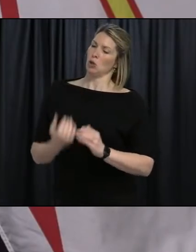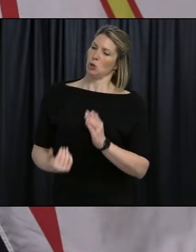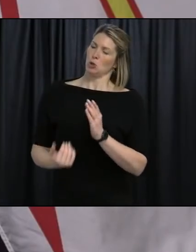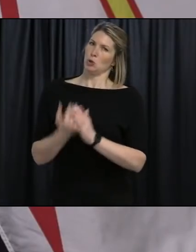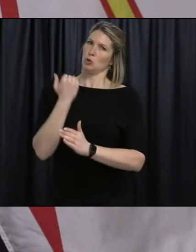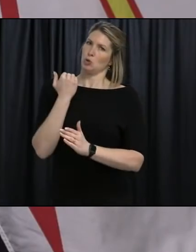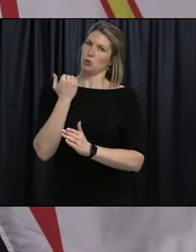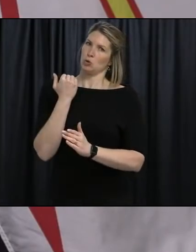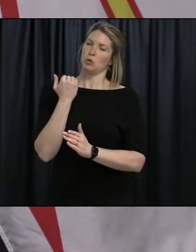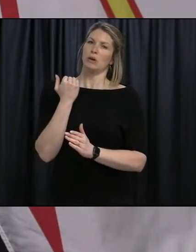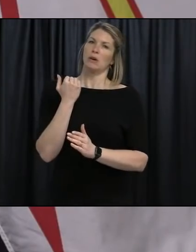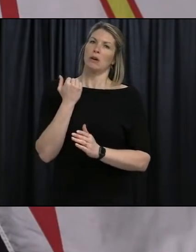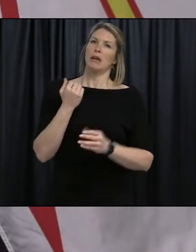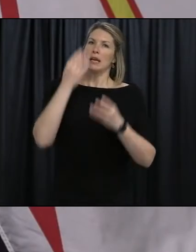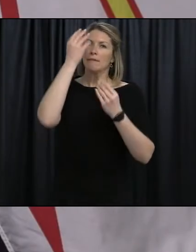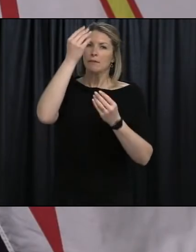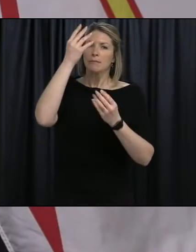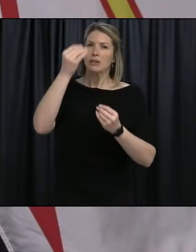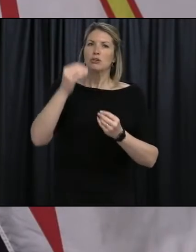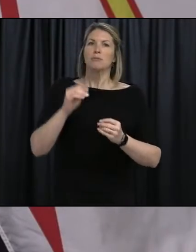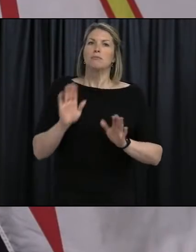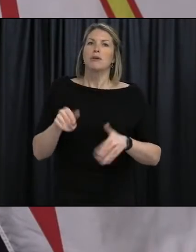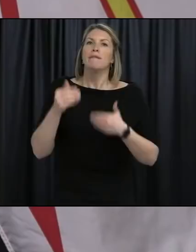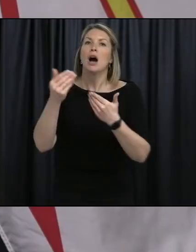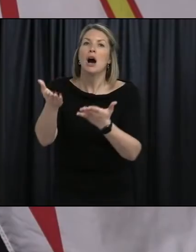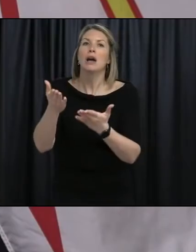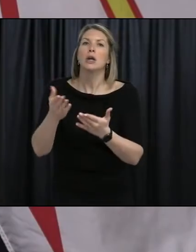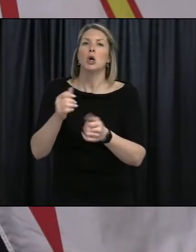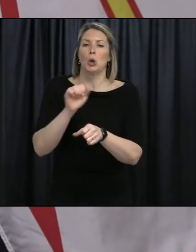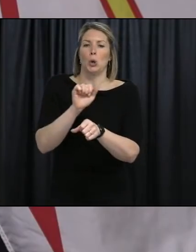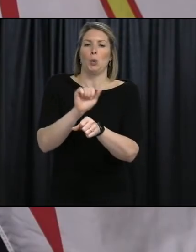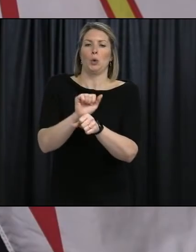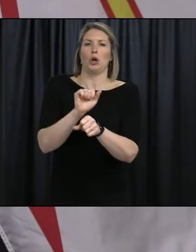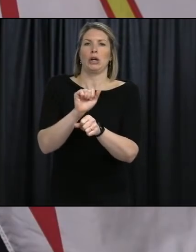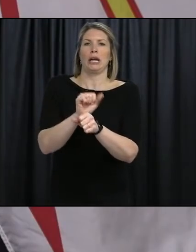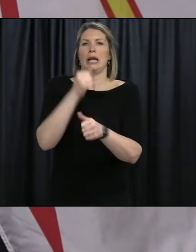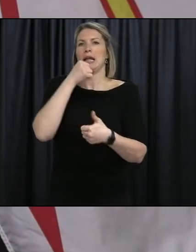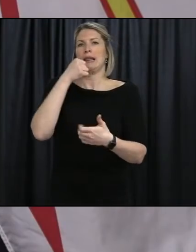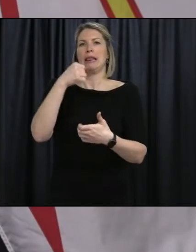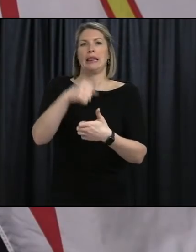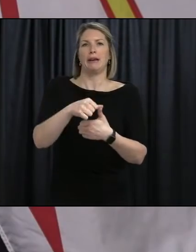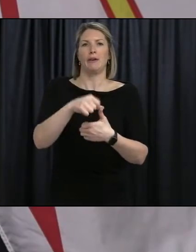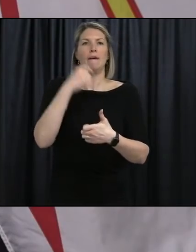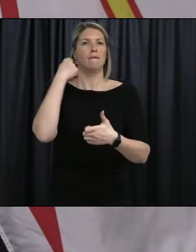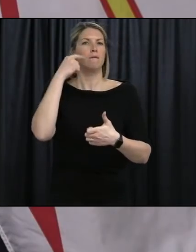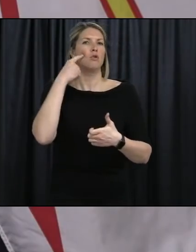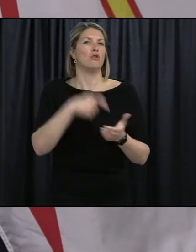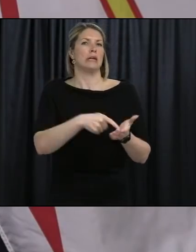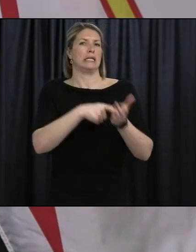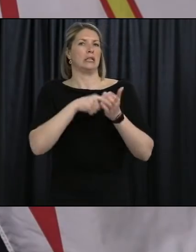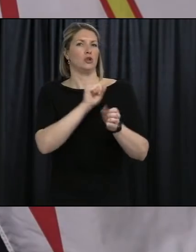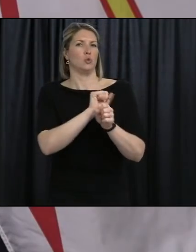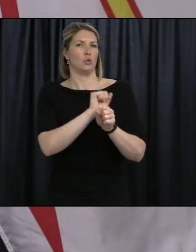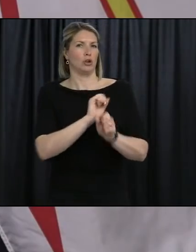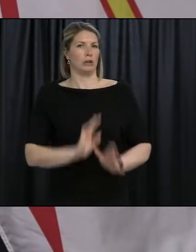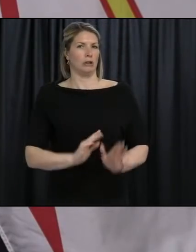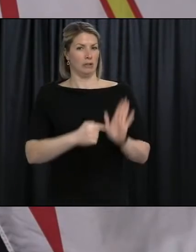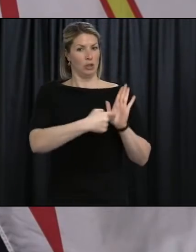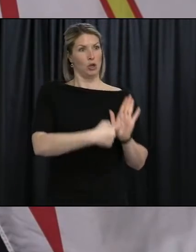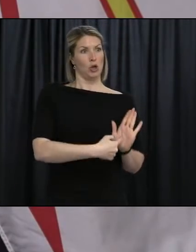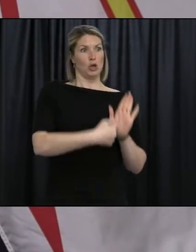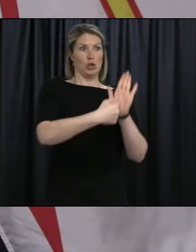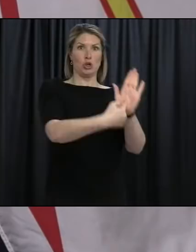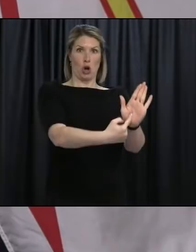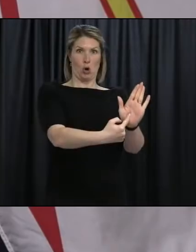is available on the COVID-19 government website. Employers must complete this form and provide it to their employee. The essential worker